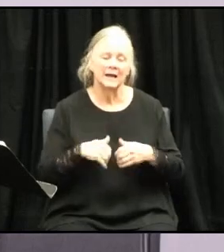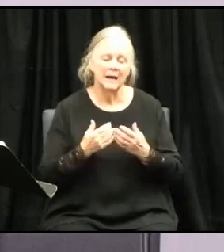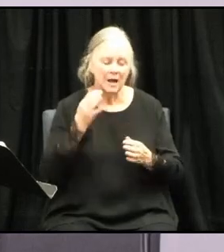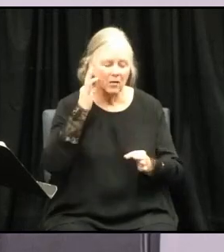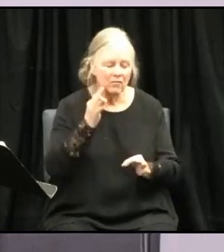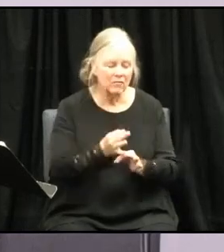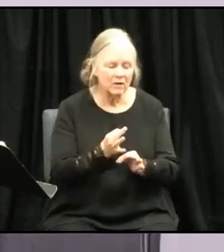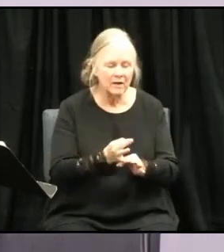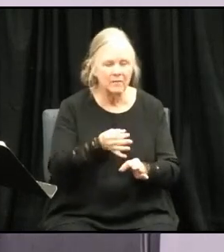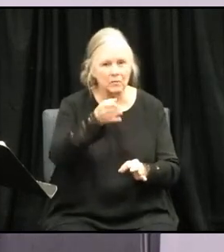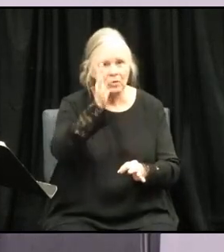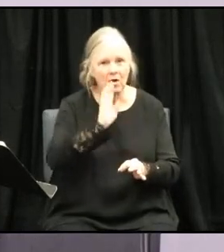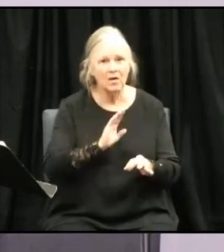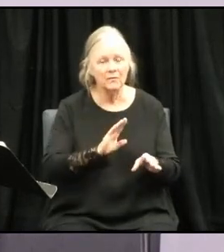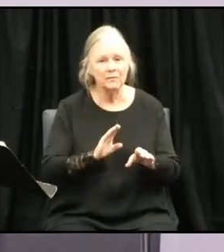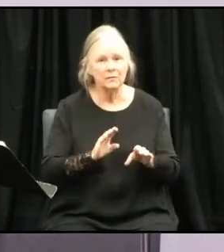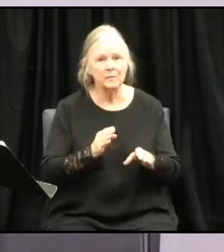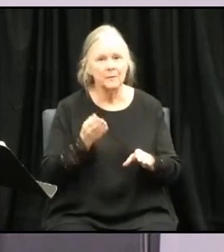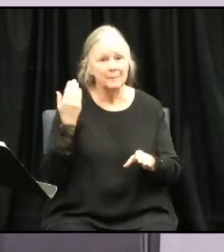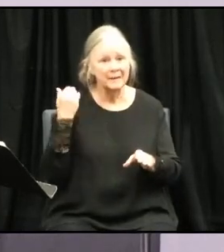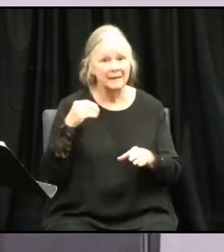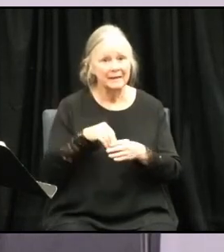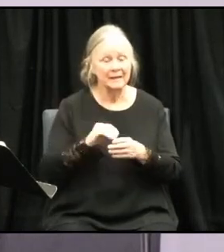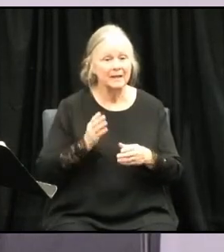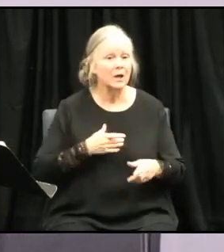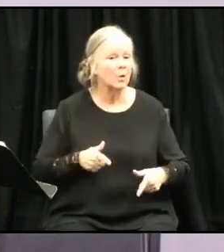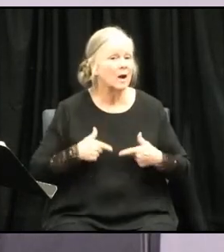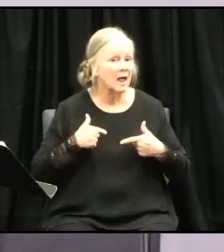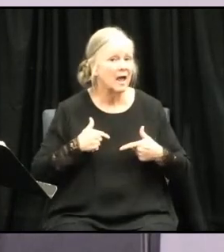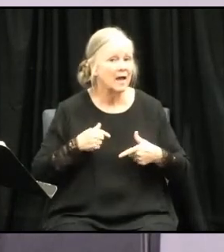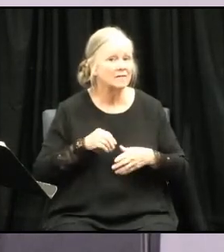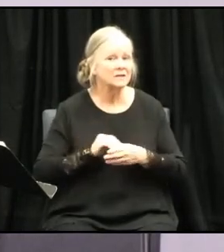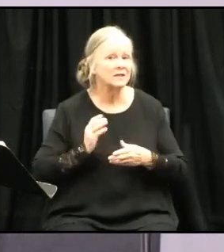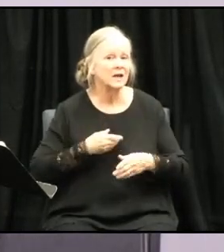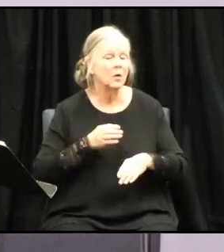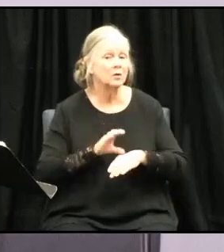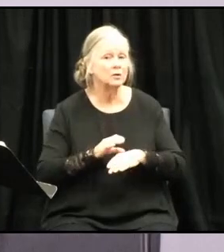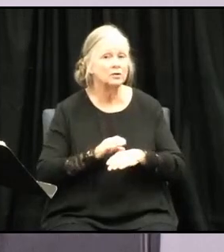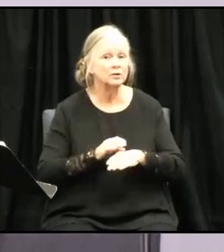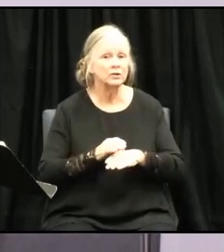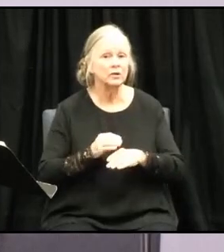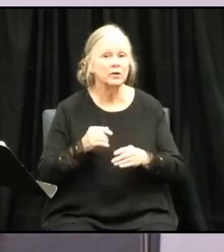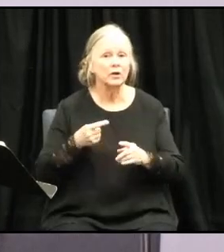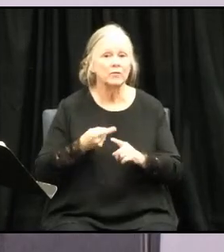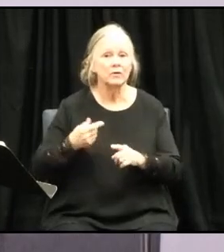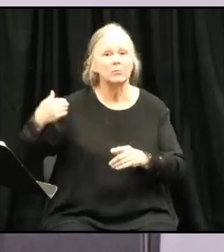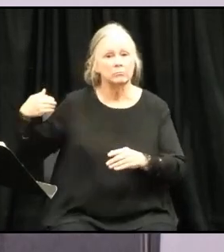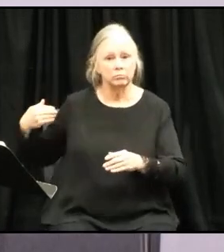has been in our lives and in our church up to right now in this moment.